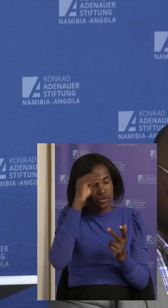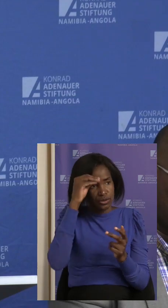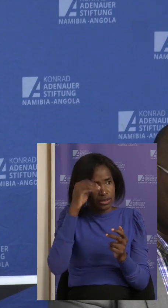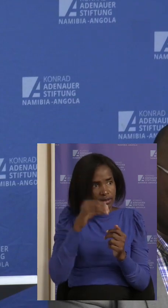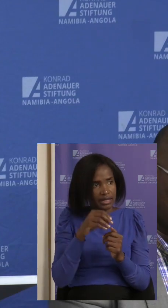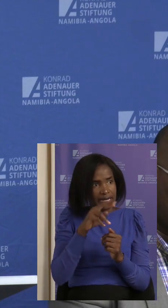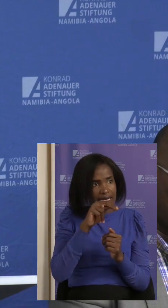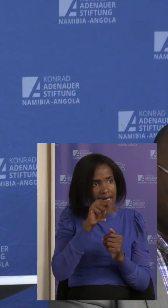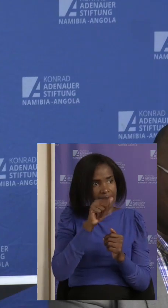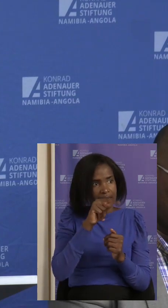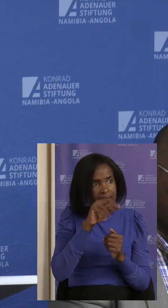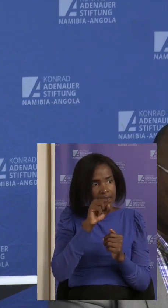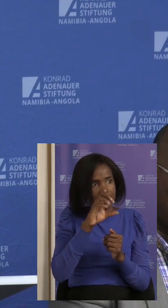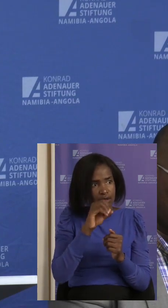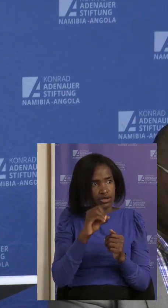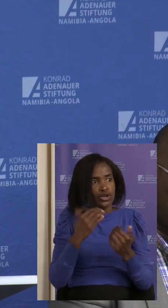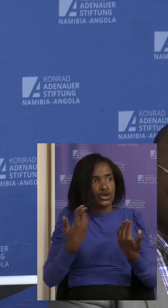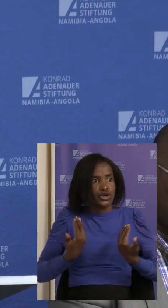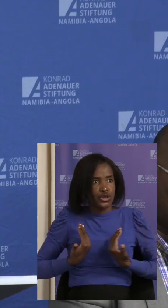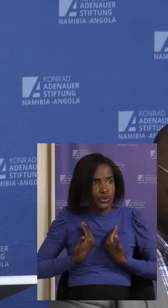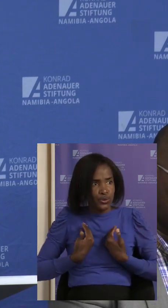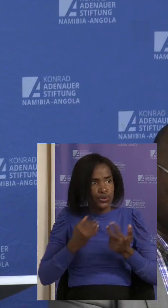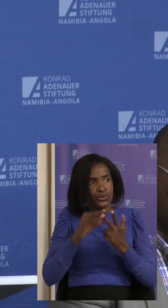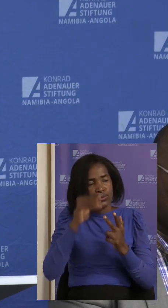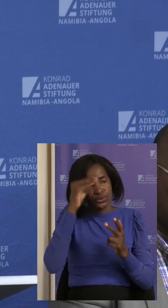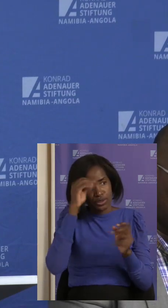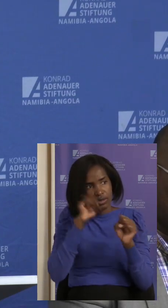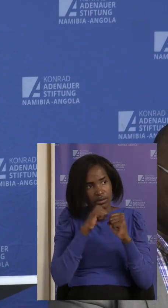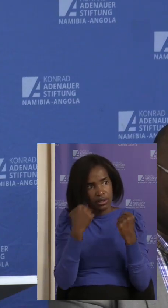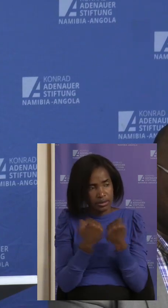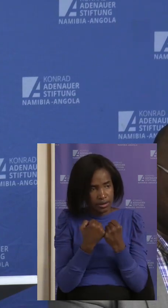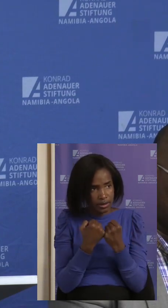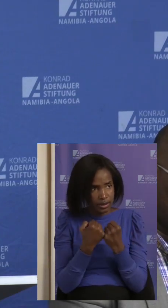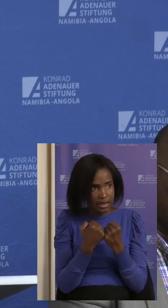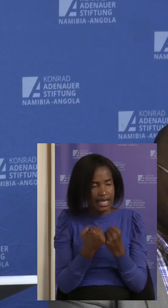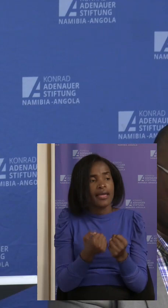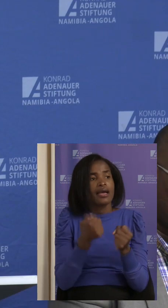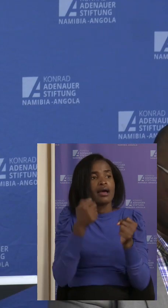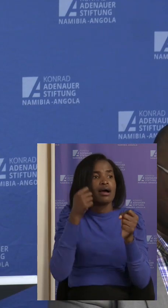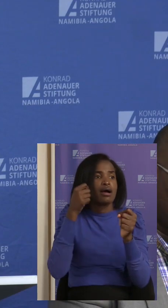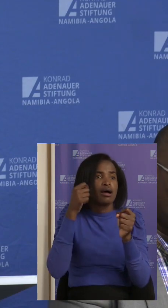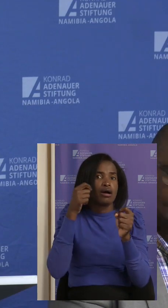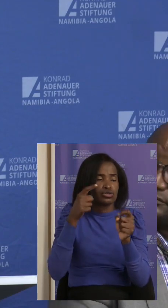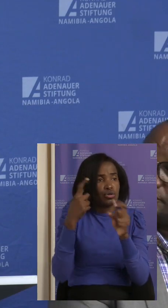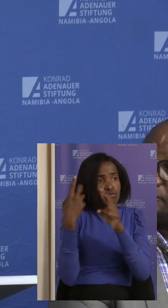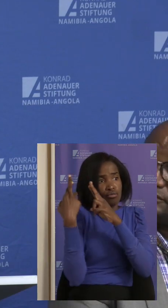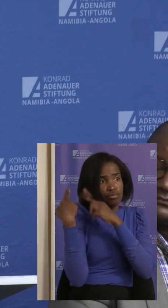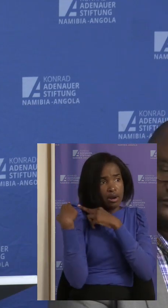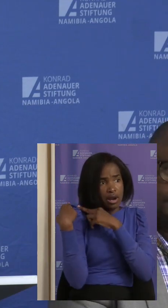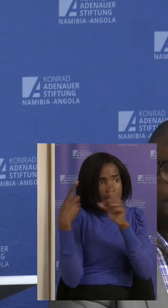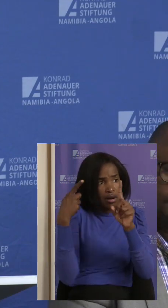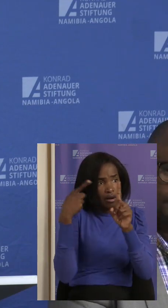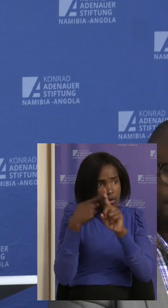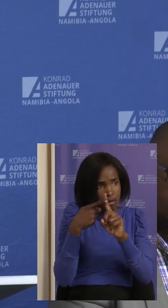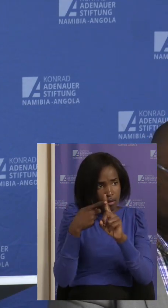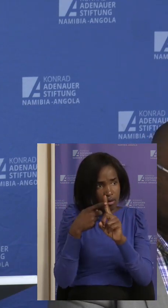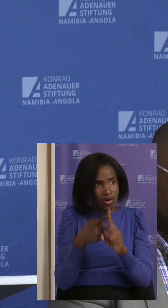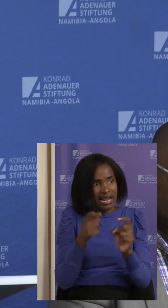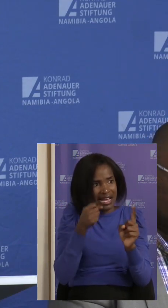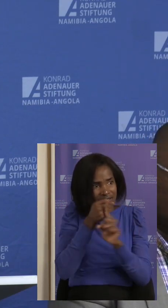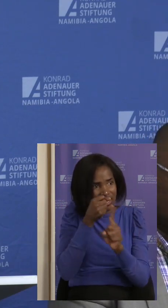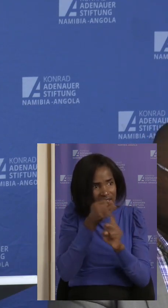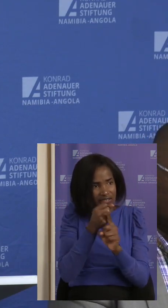as NANSO, is a youth-led, student-led organization whose primary and core mandate is advocating for the